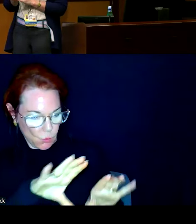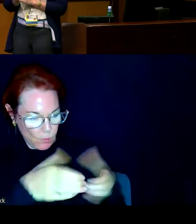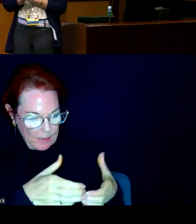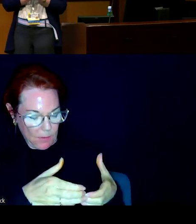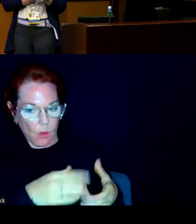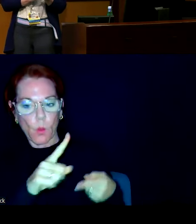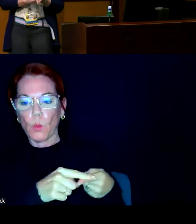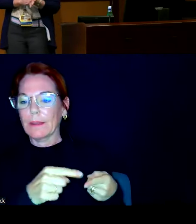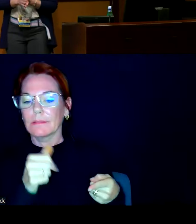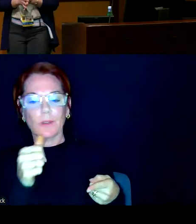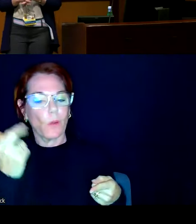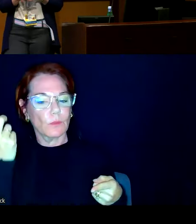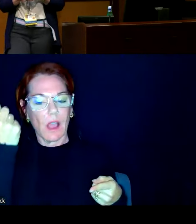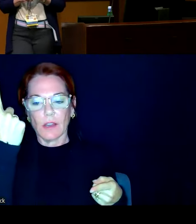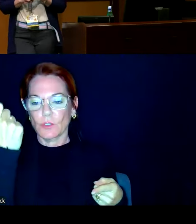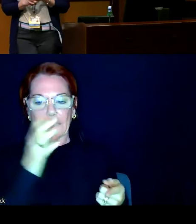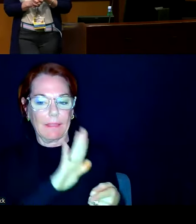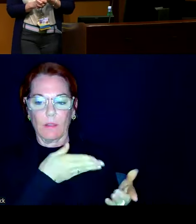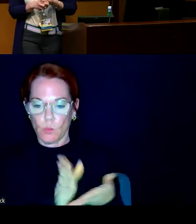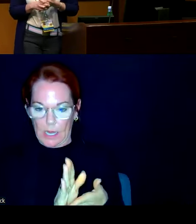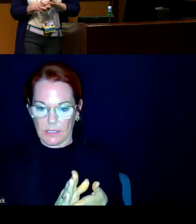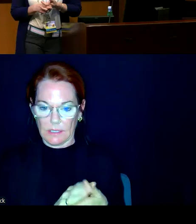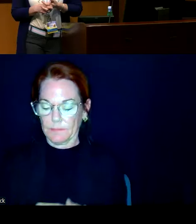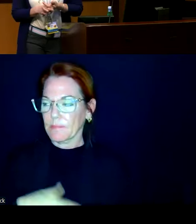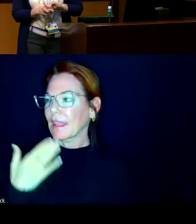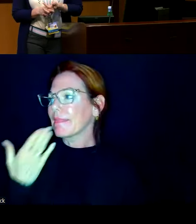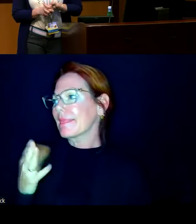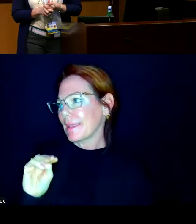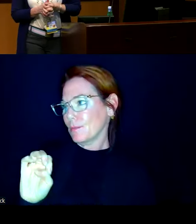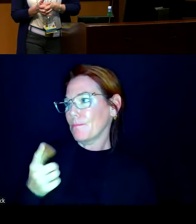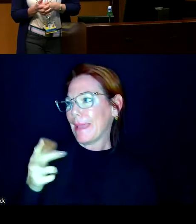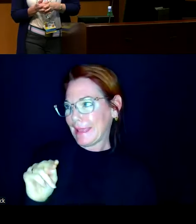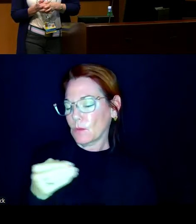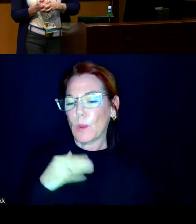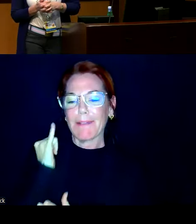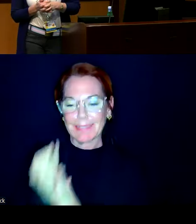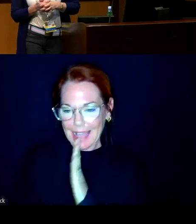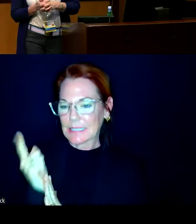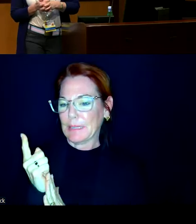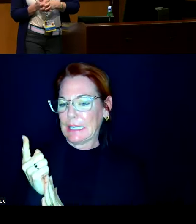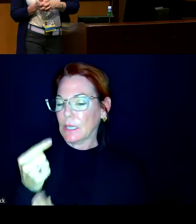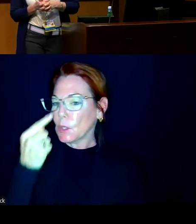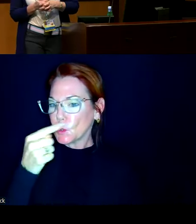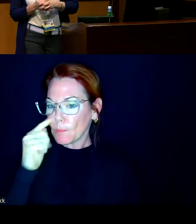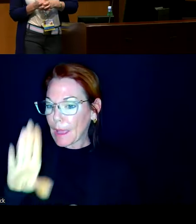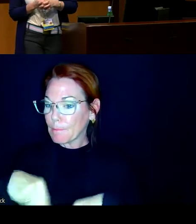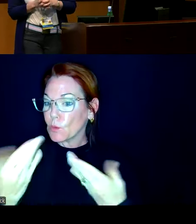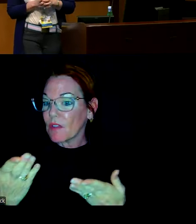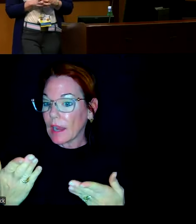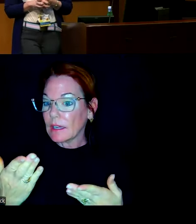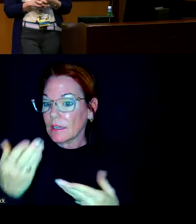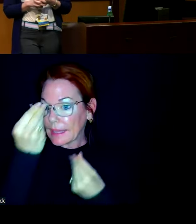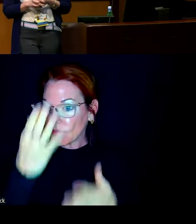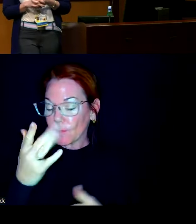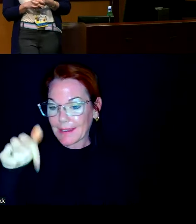Thank you, Megan. Yeah. With the last minute that we have, would you mind just providing some information about the Pride Parade